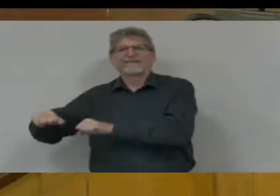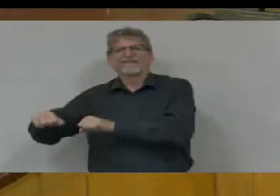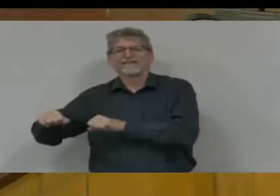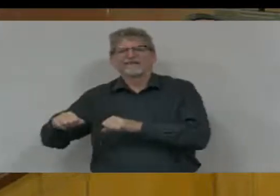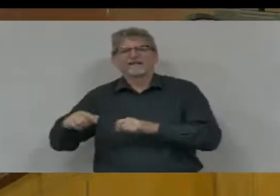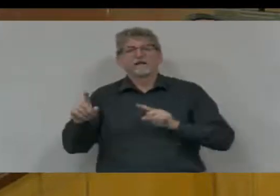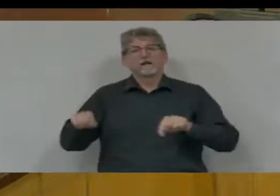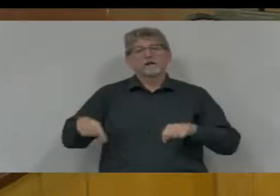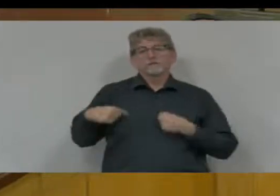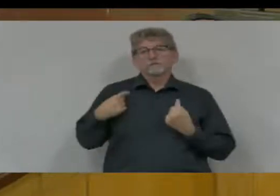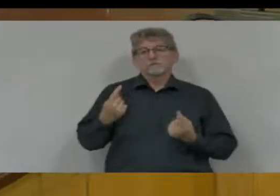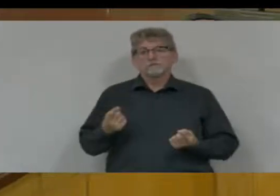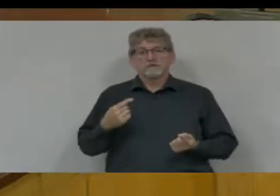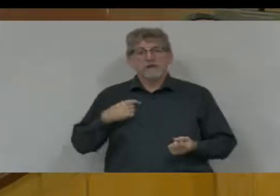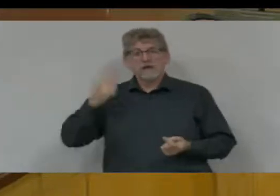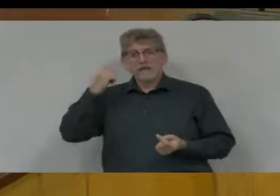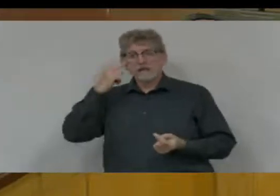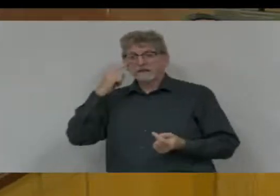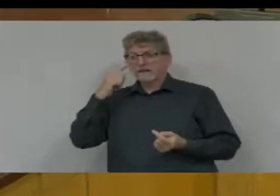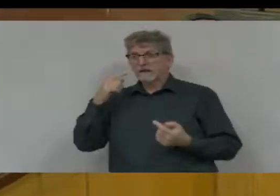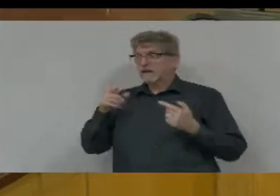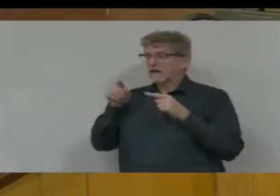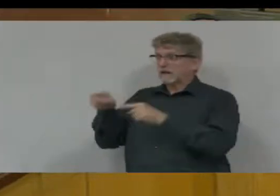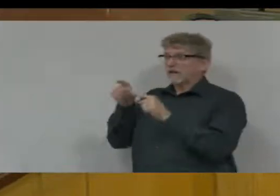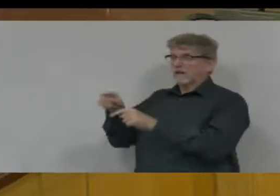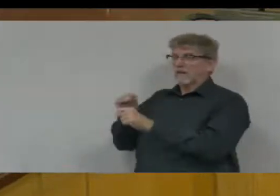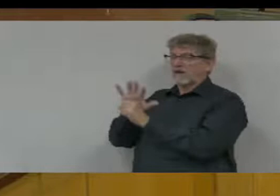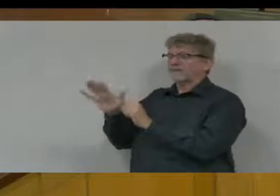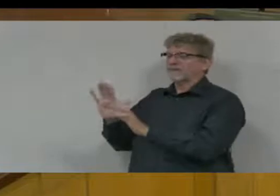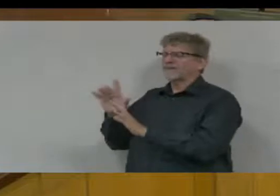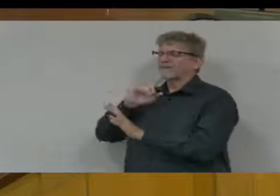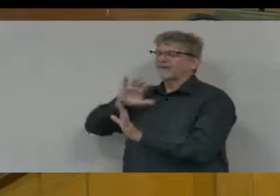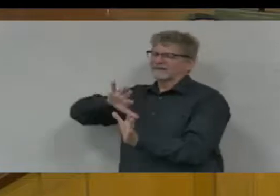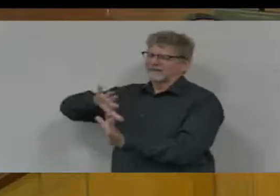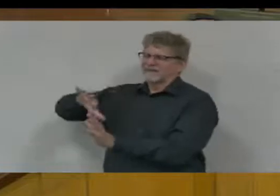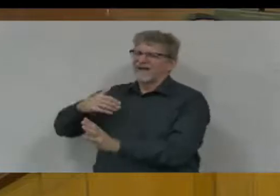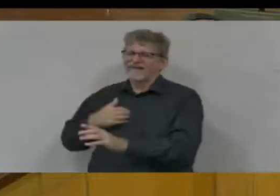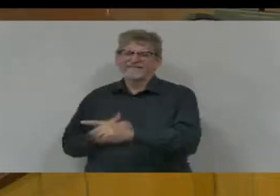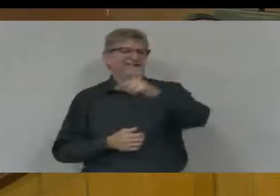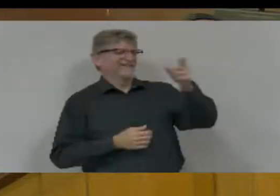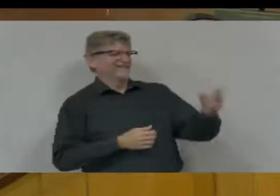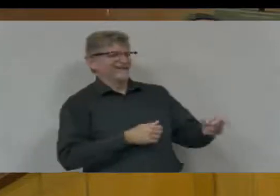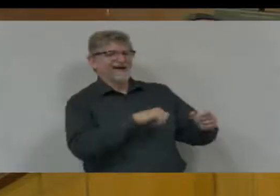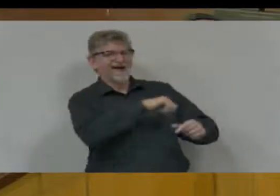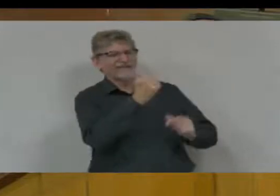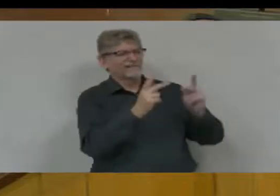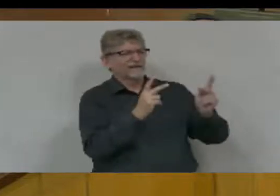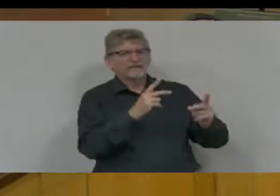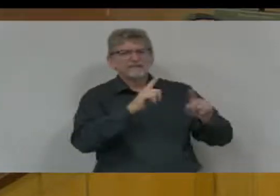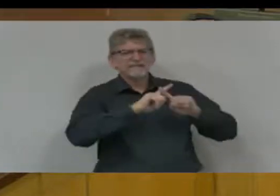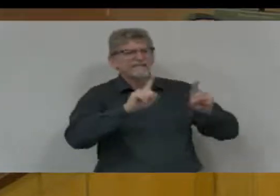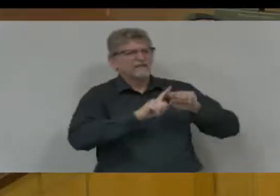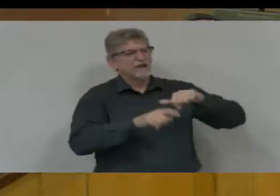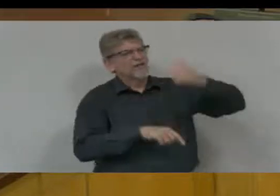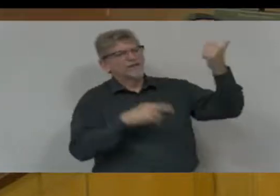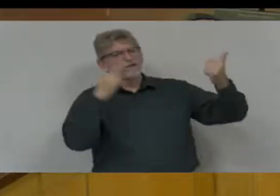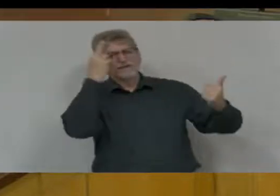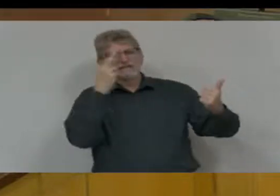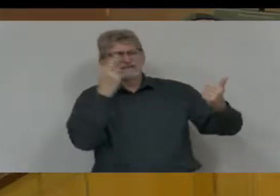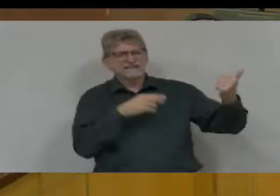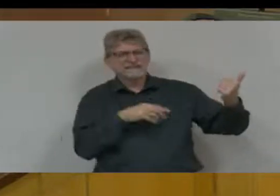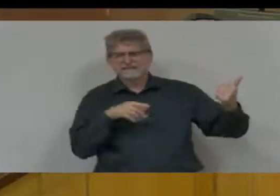is just COVID. Well, that's not true. And so we're seeing individuals who are ill from other reasons besides COVID. So the hospitals